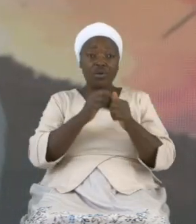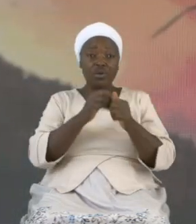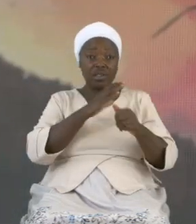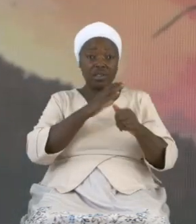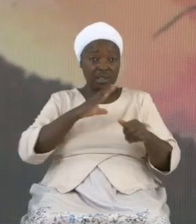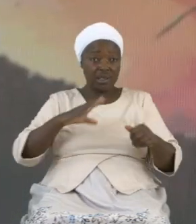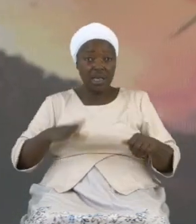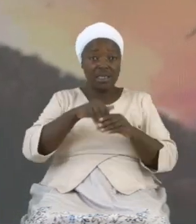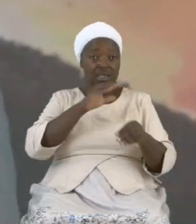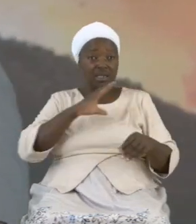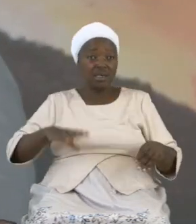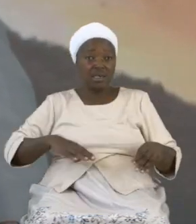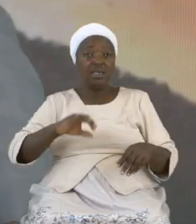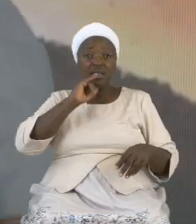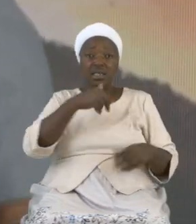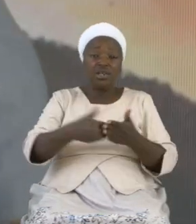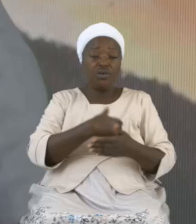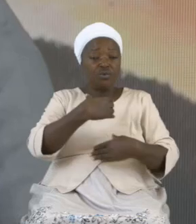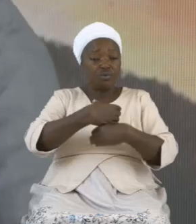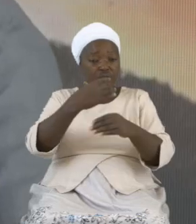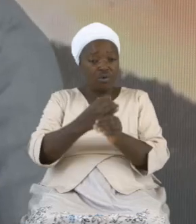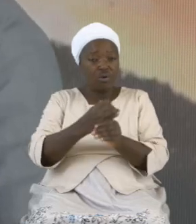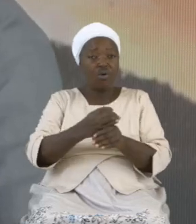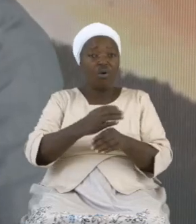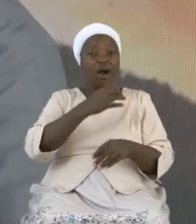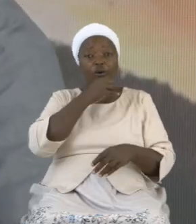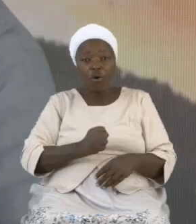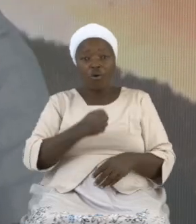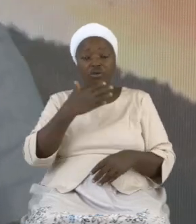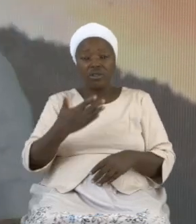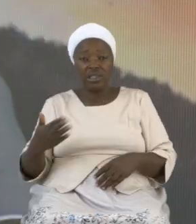things are passed away, and behold,